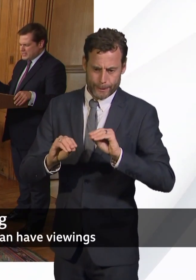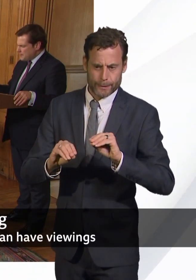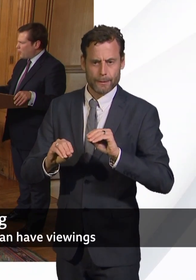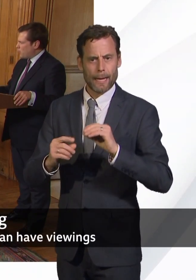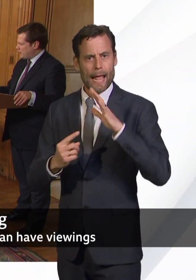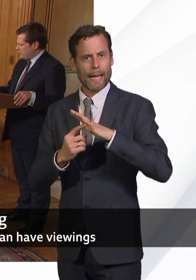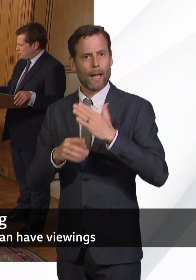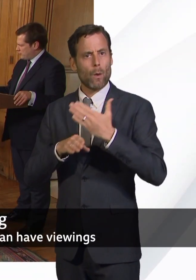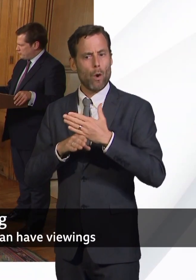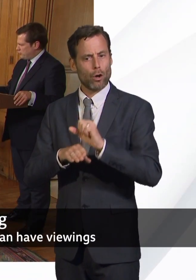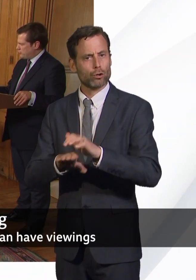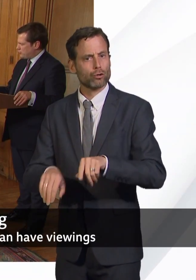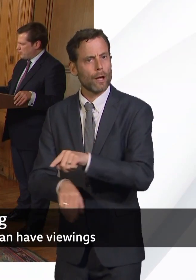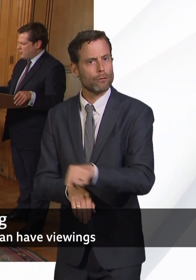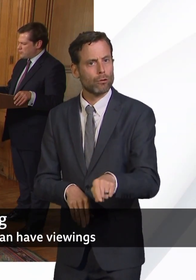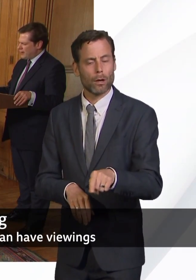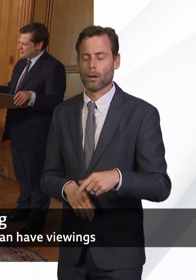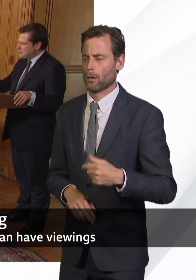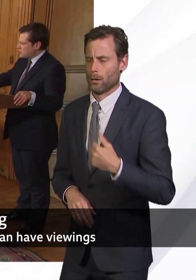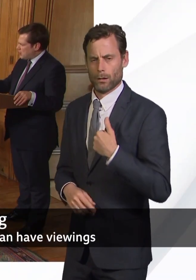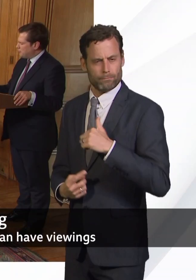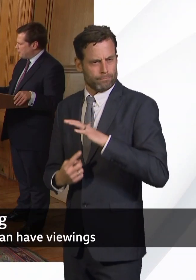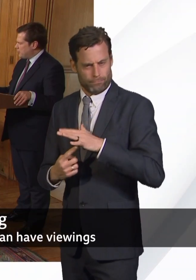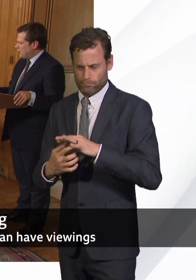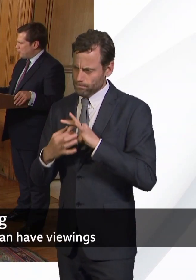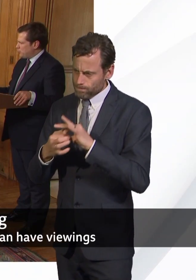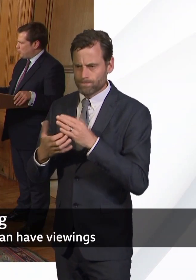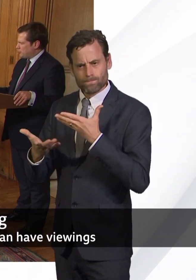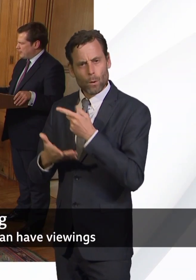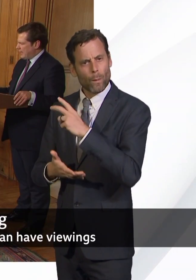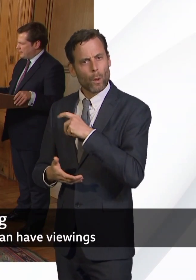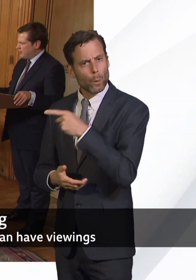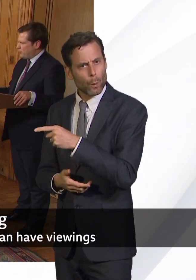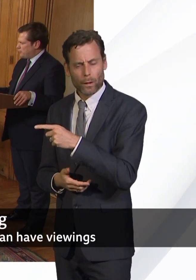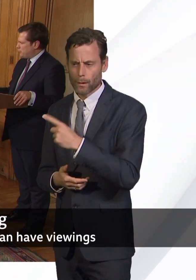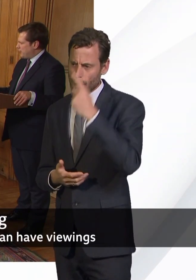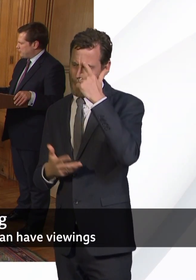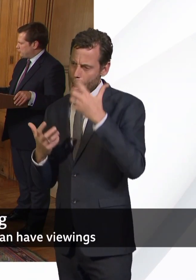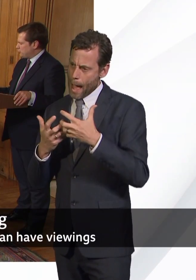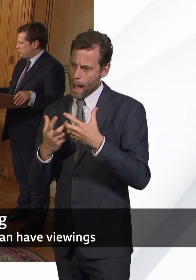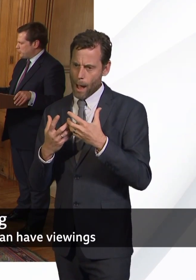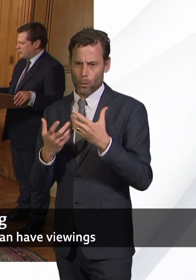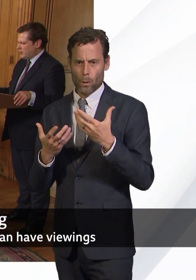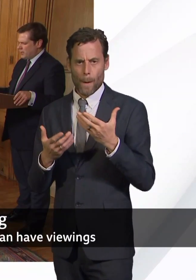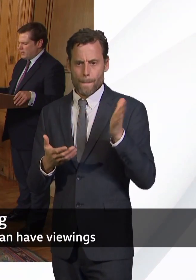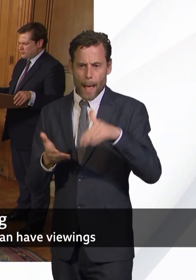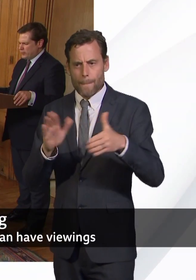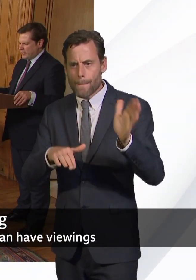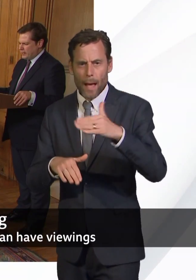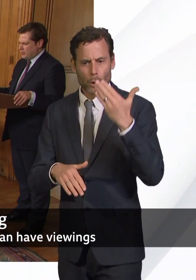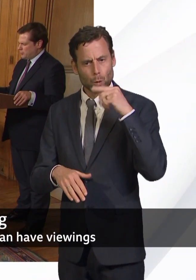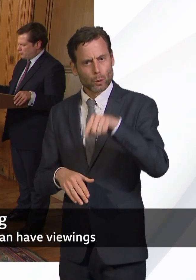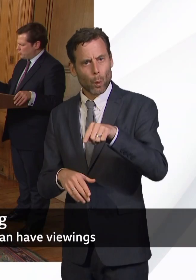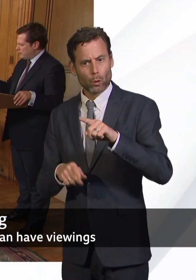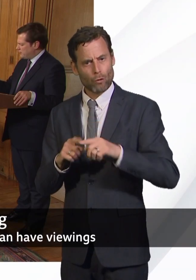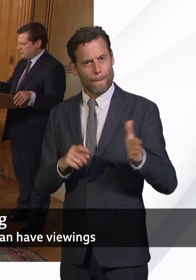going to keep on working with the trades unions to provide as much comfort as we possibly can, with a view to getting schools open as